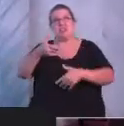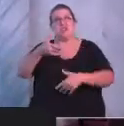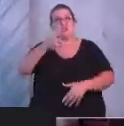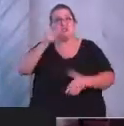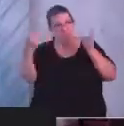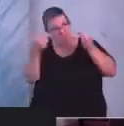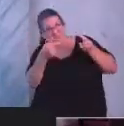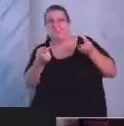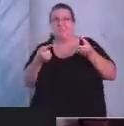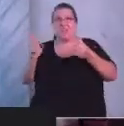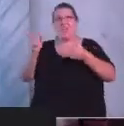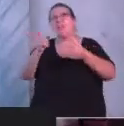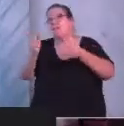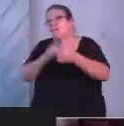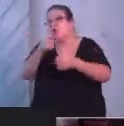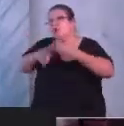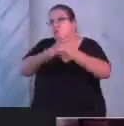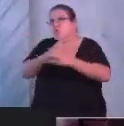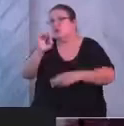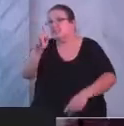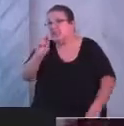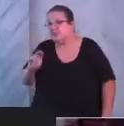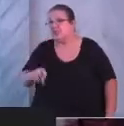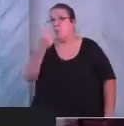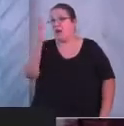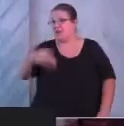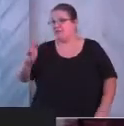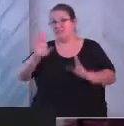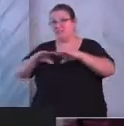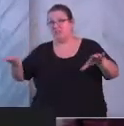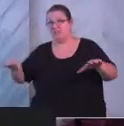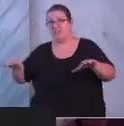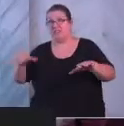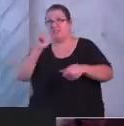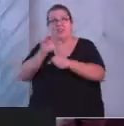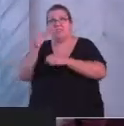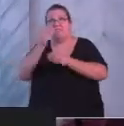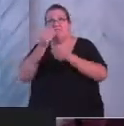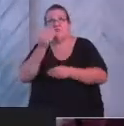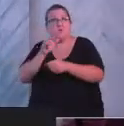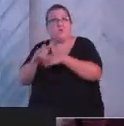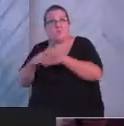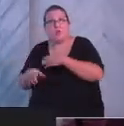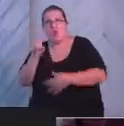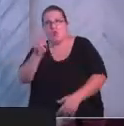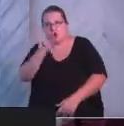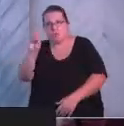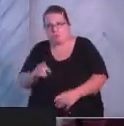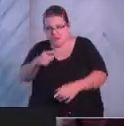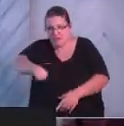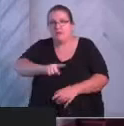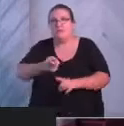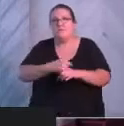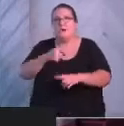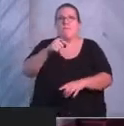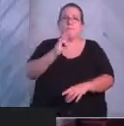in a first world nation. I'm looking, 1 in 6 children are affected by food insecurity. 30% of those are from the